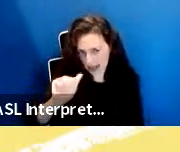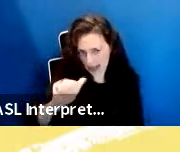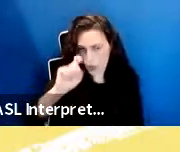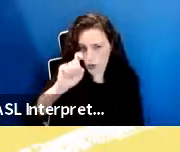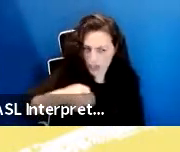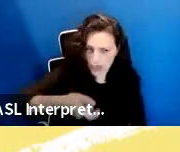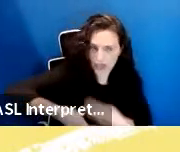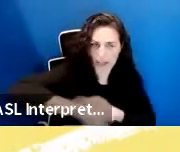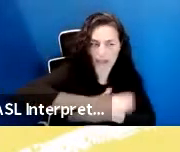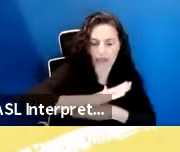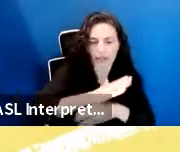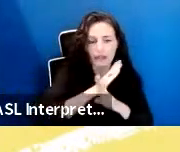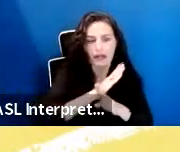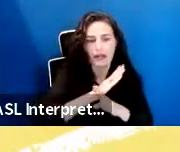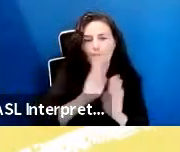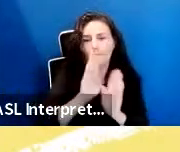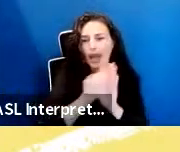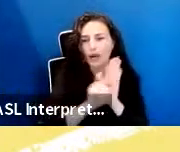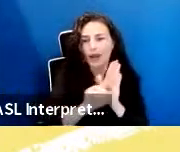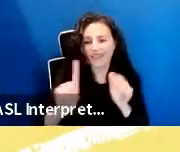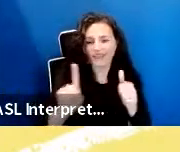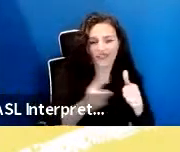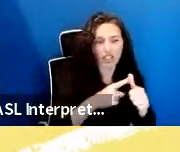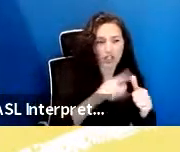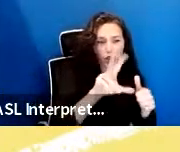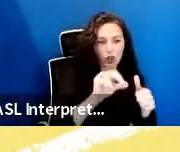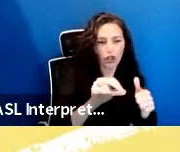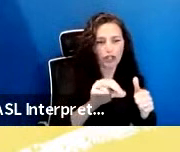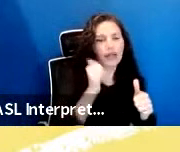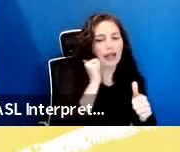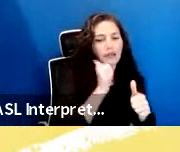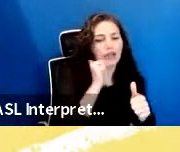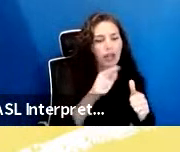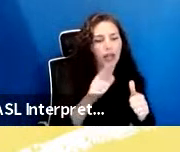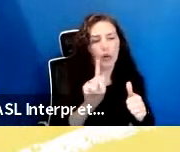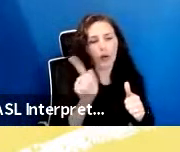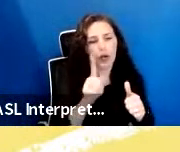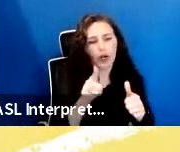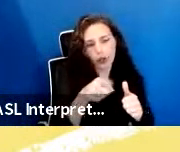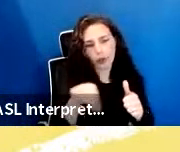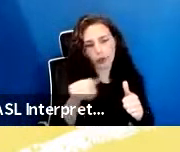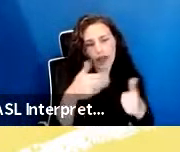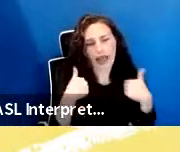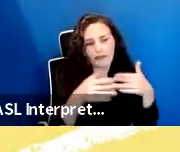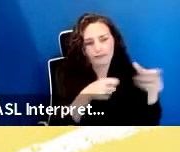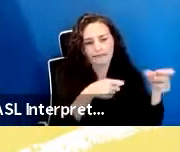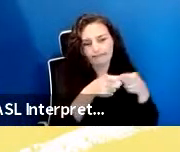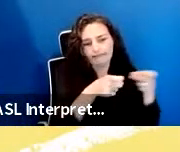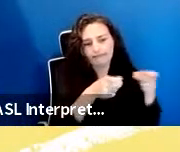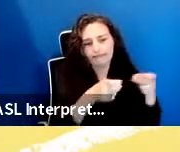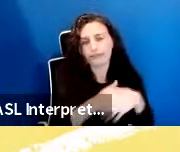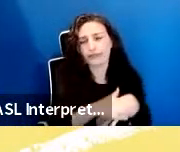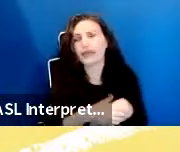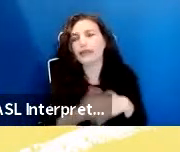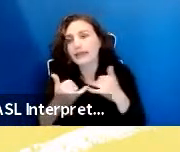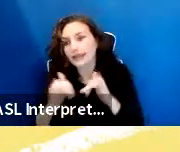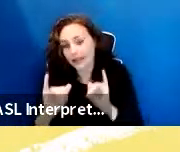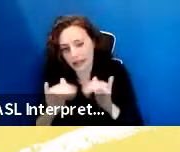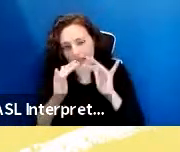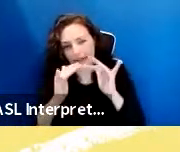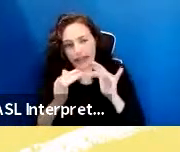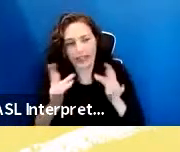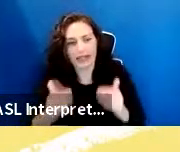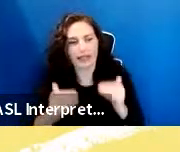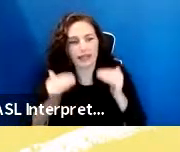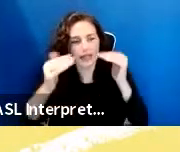is the first 30 per day where we have jurisdiction. Still, the incentive for diversity in casting